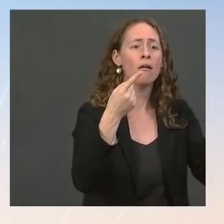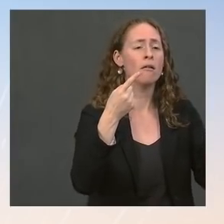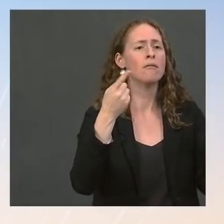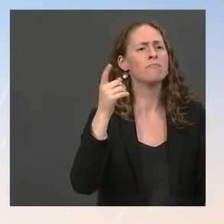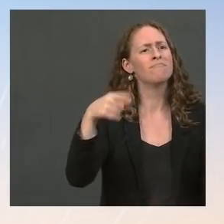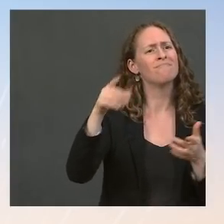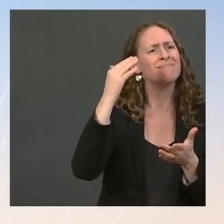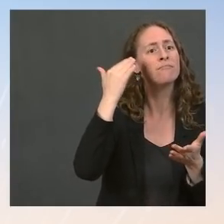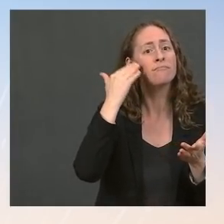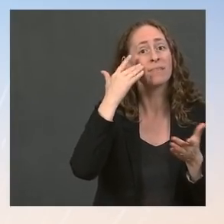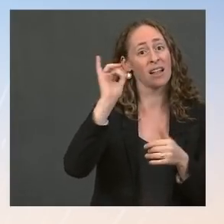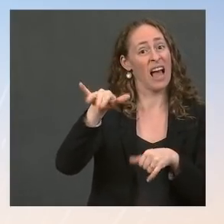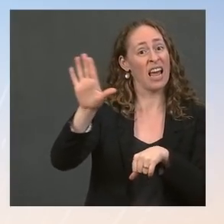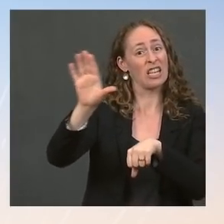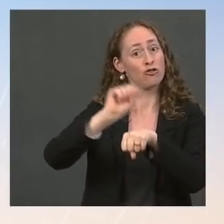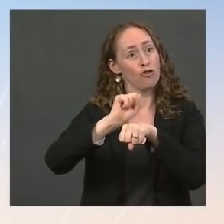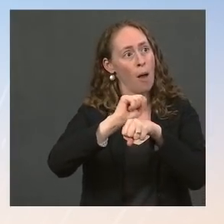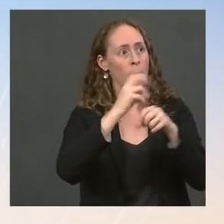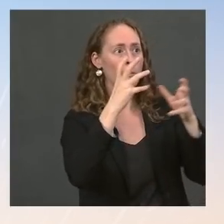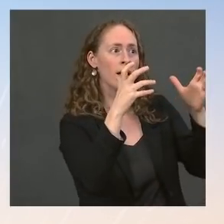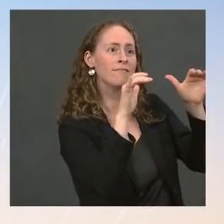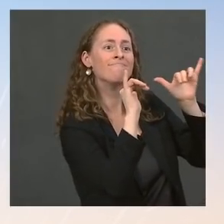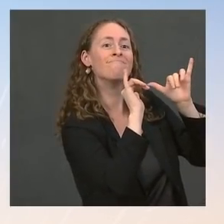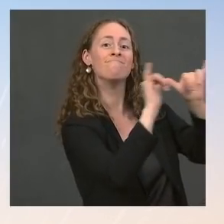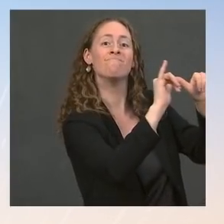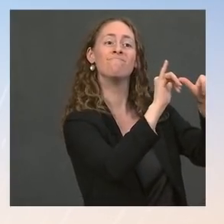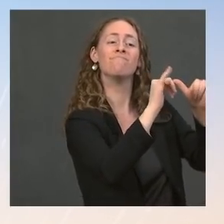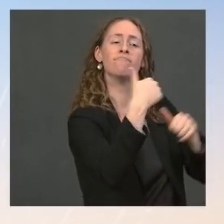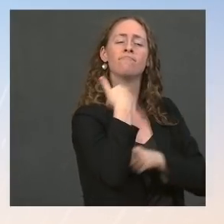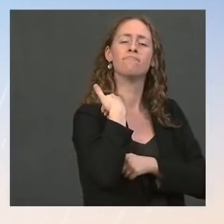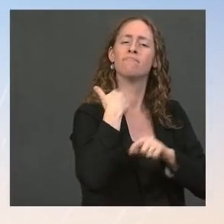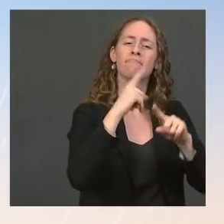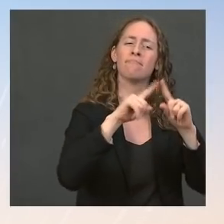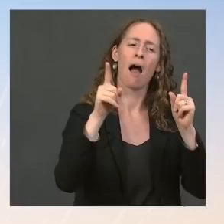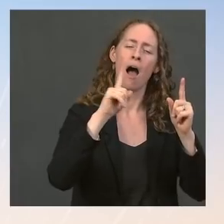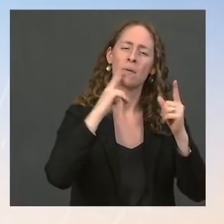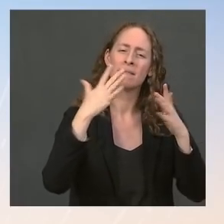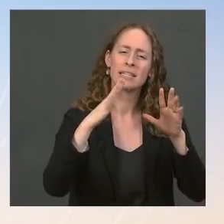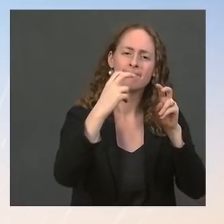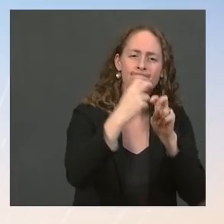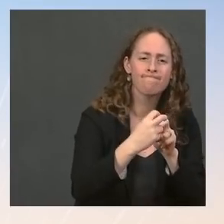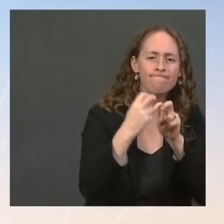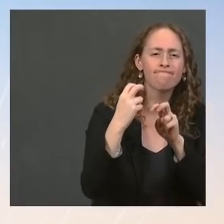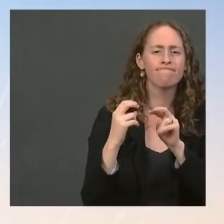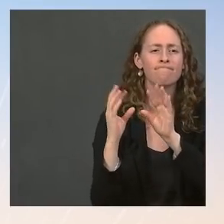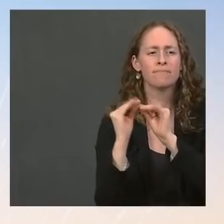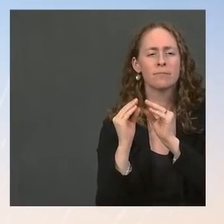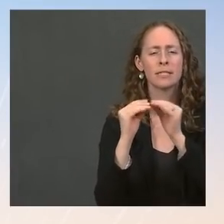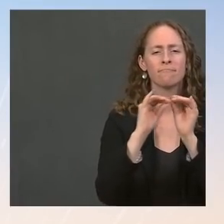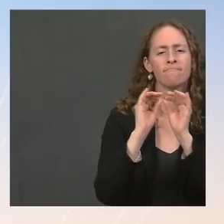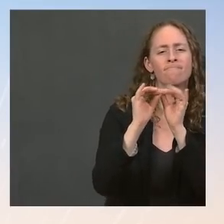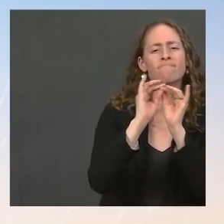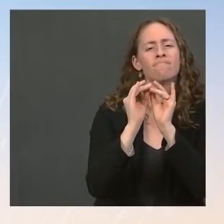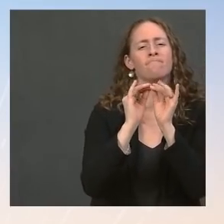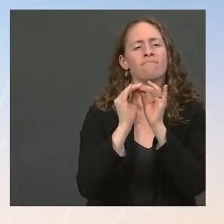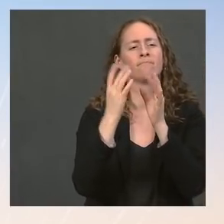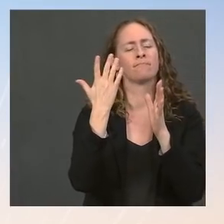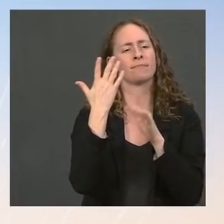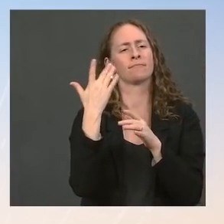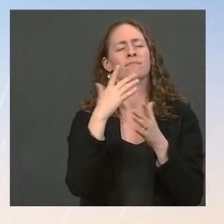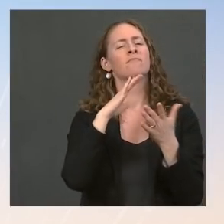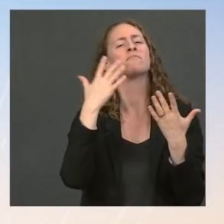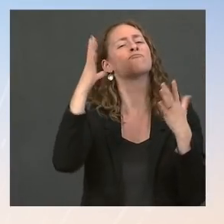that. The president's view when making a risk assessment, when reviewing his options, was that he did not want